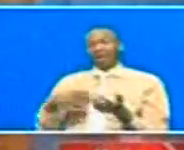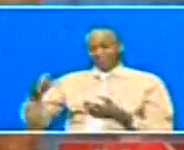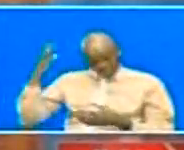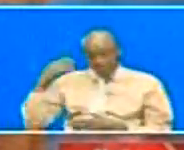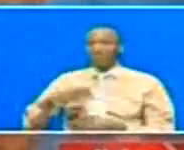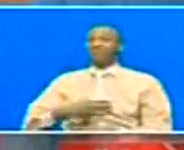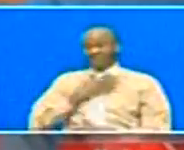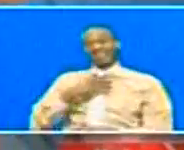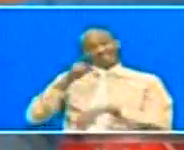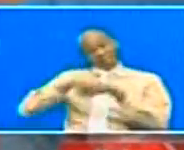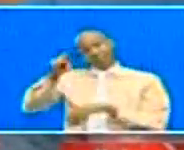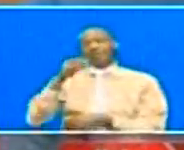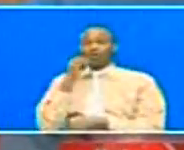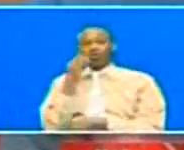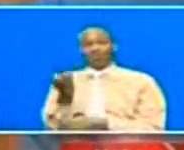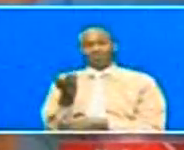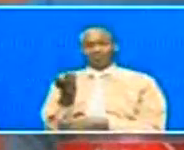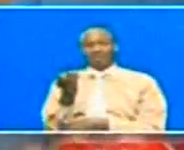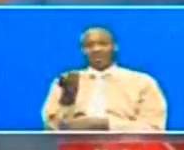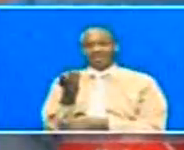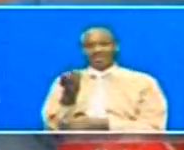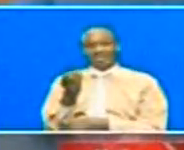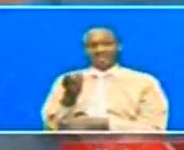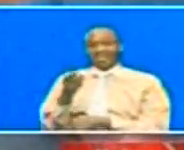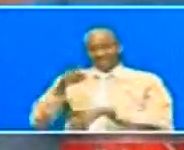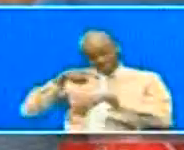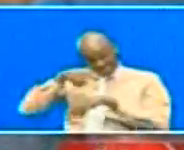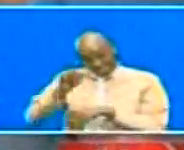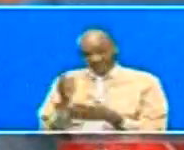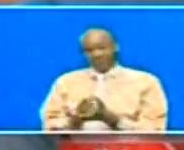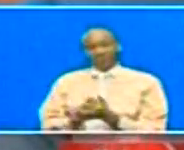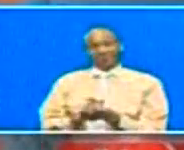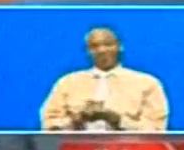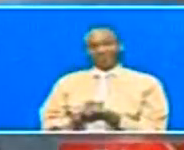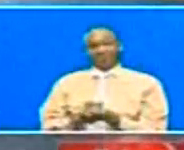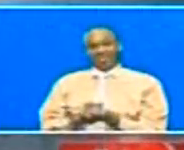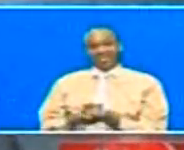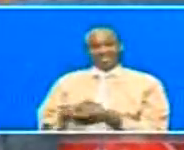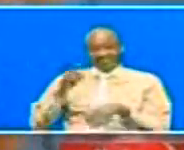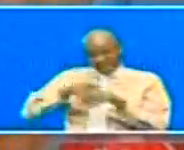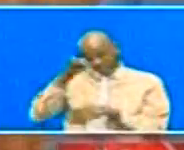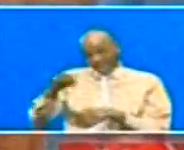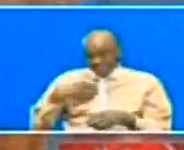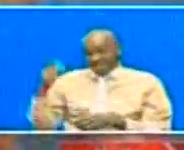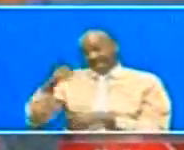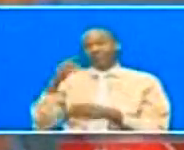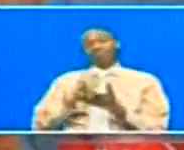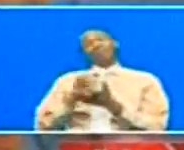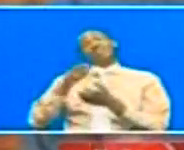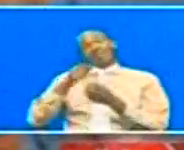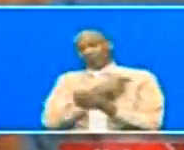visited when they were born. You know? The day they dropped on earth. Okay? I was there with a bottle of Lukozade for